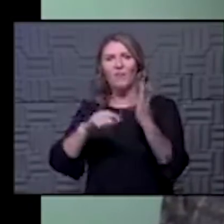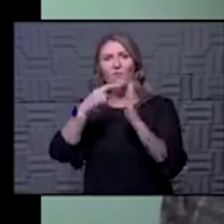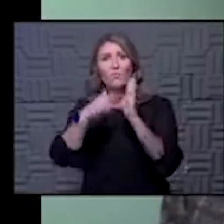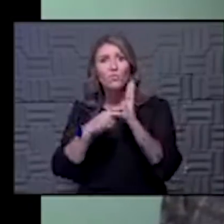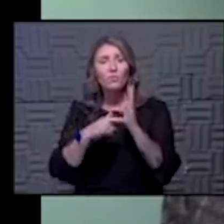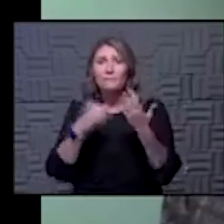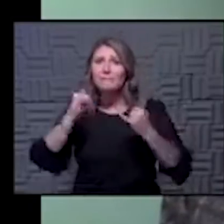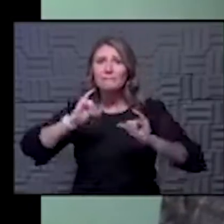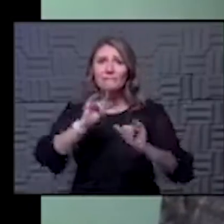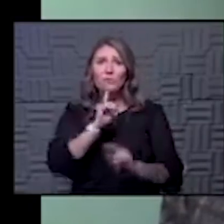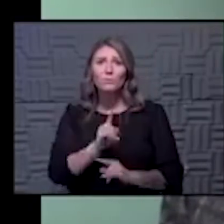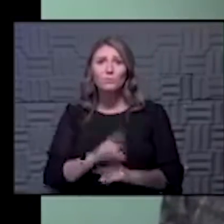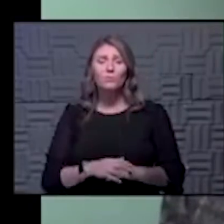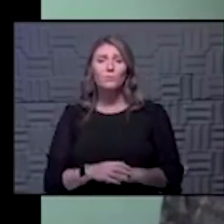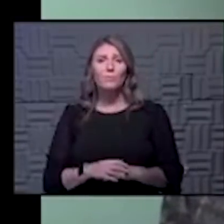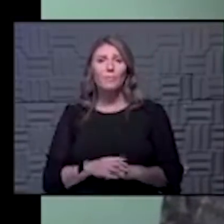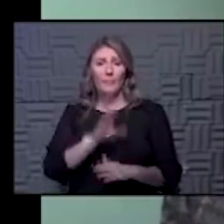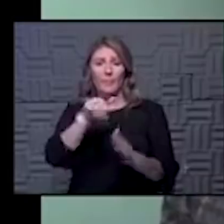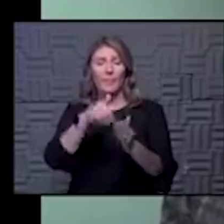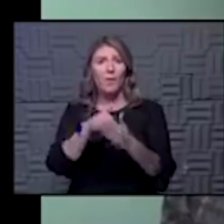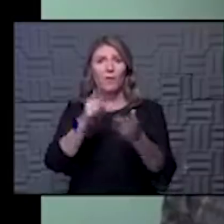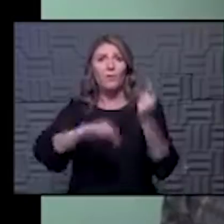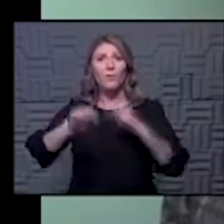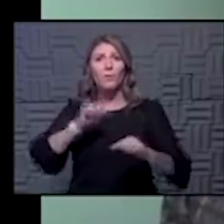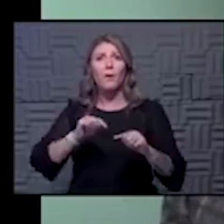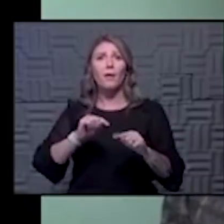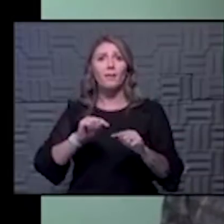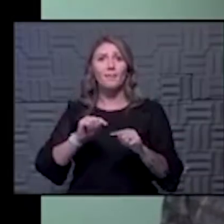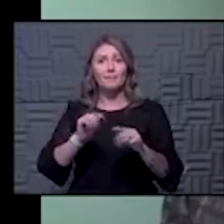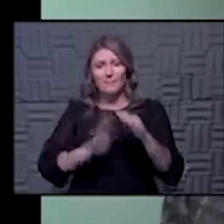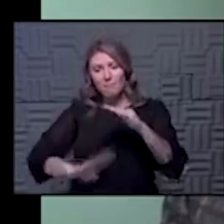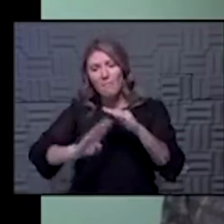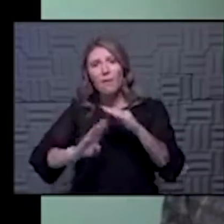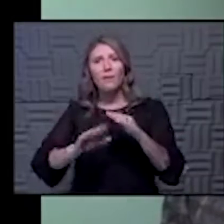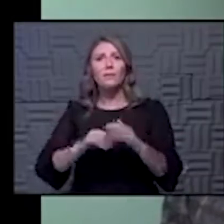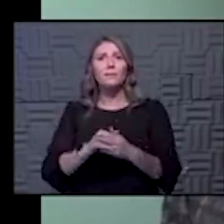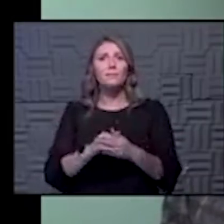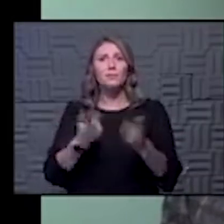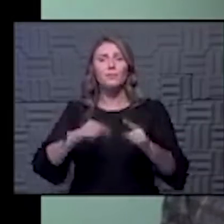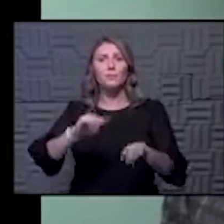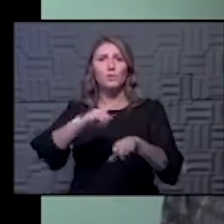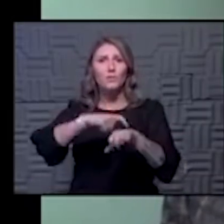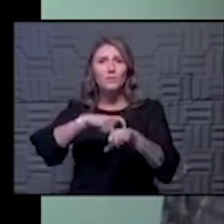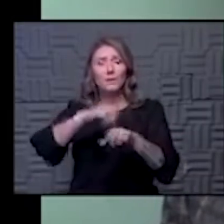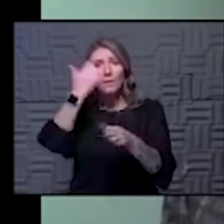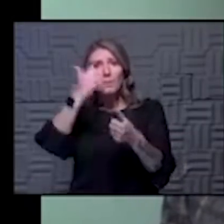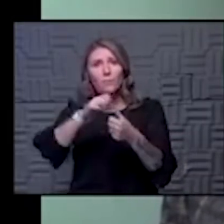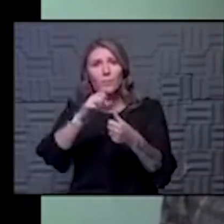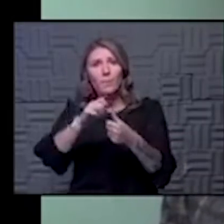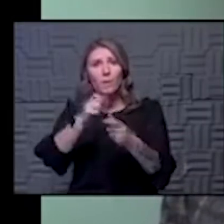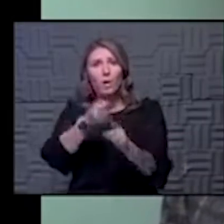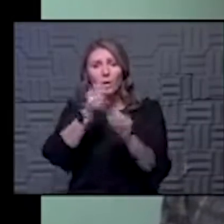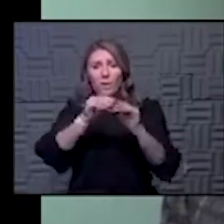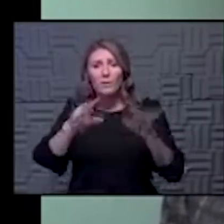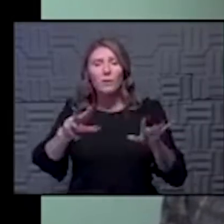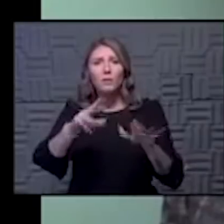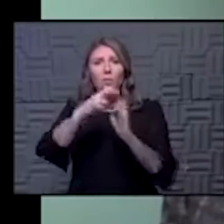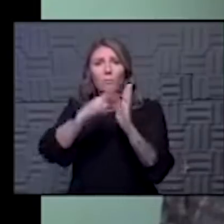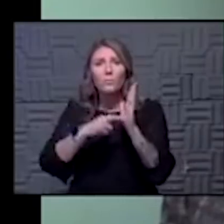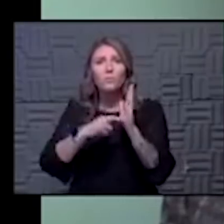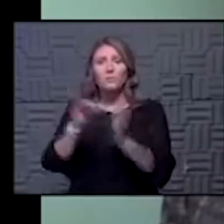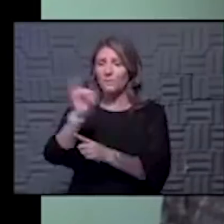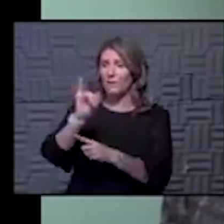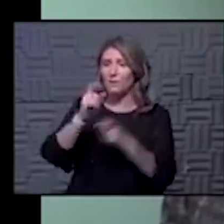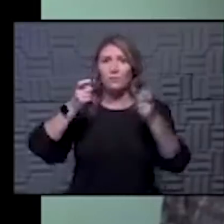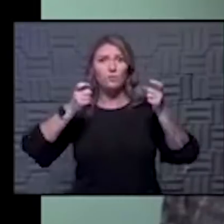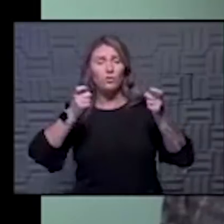still true. And they all harken back to the basics. In a time of a pandemic, remember, The rules of infection